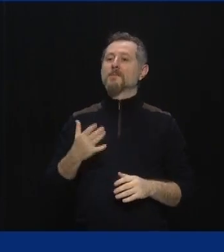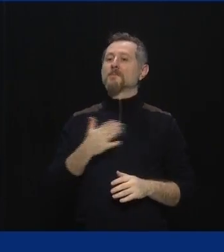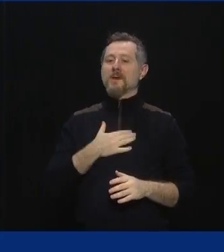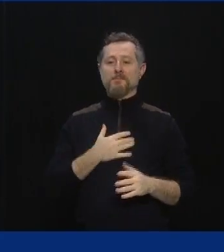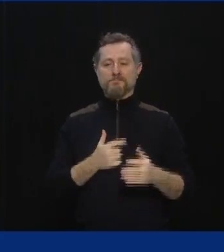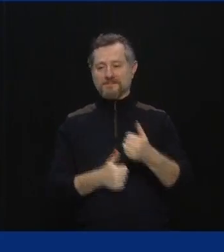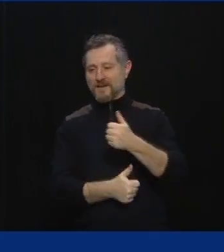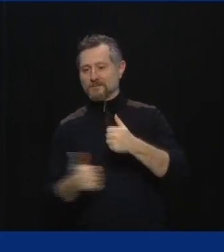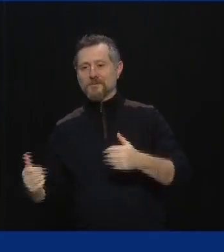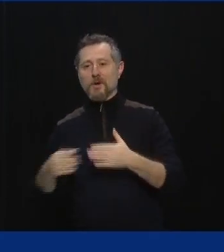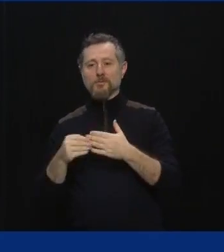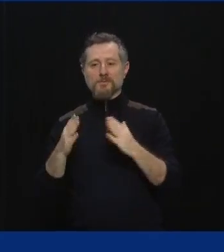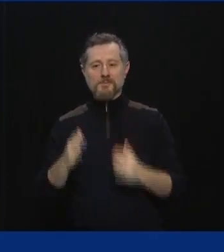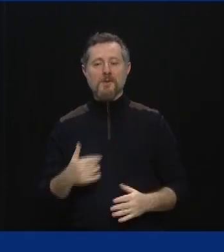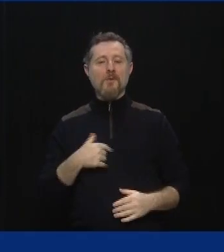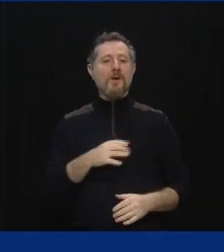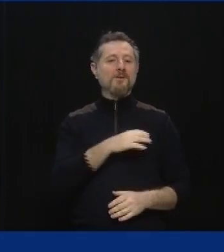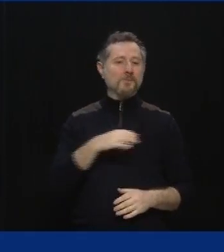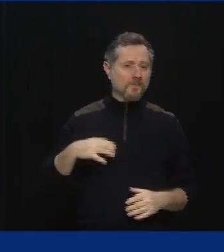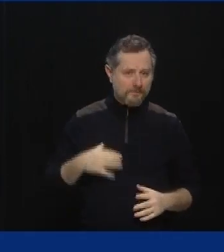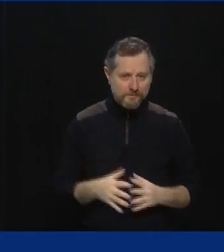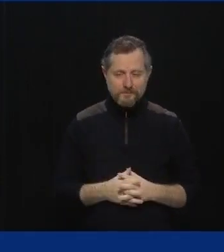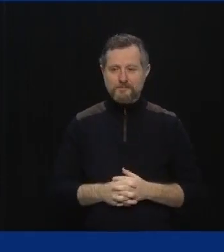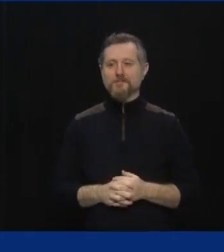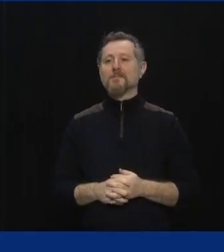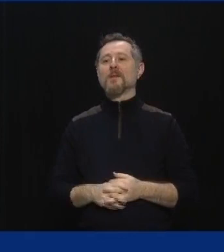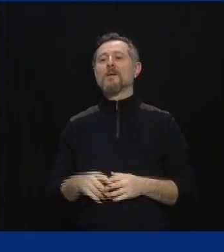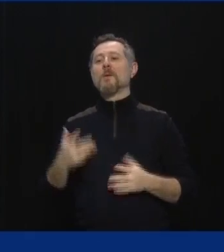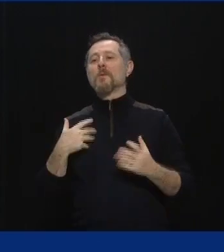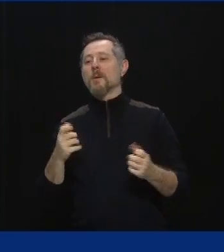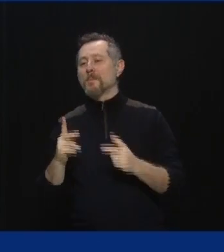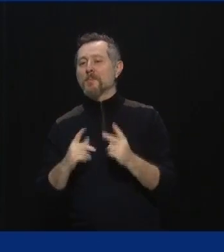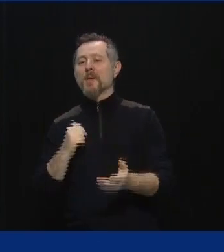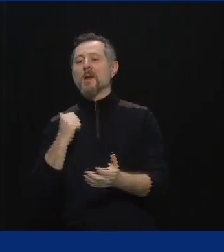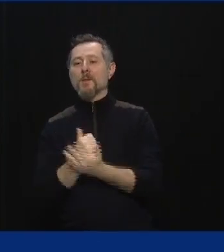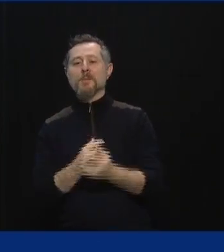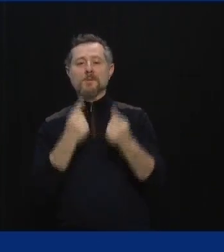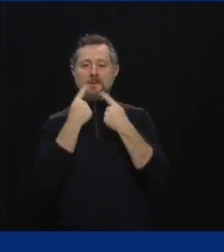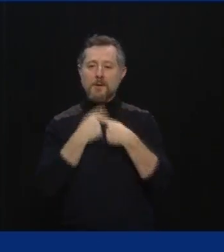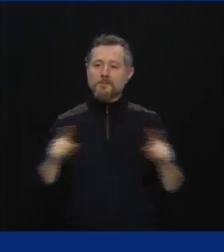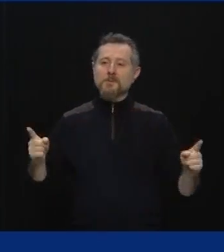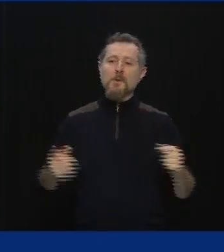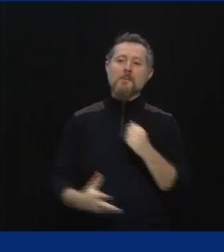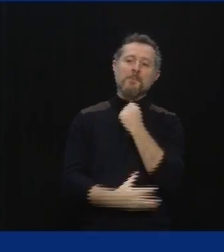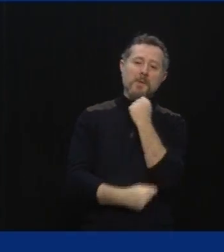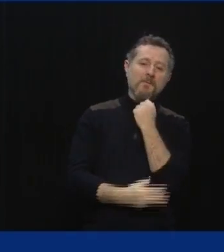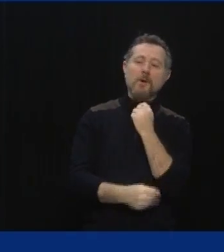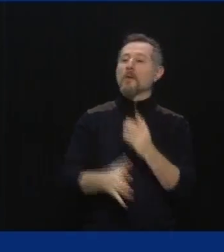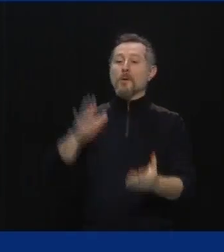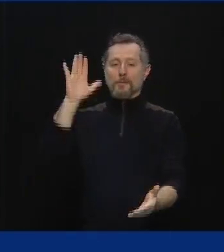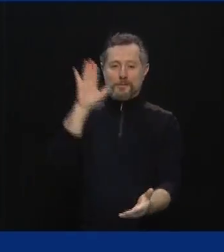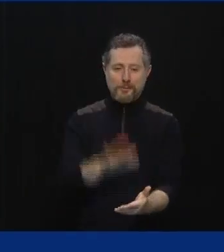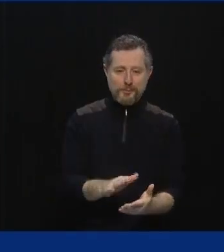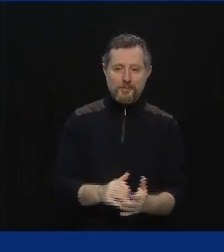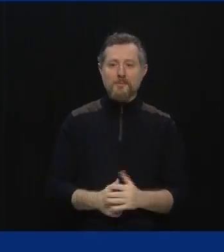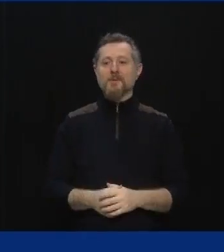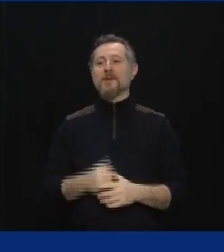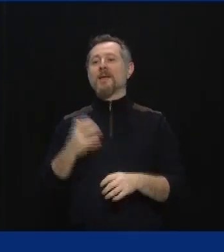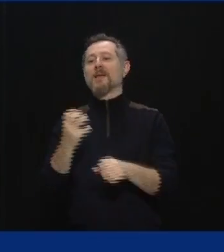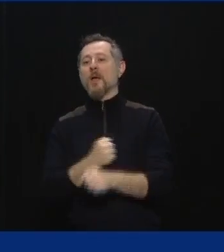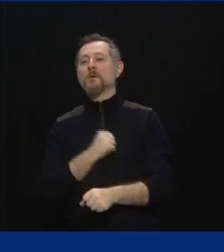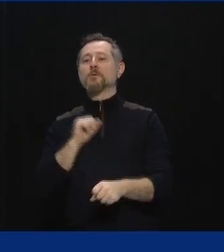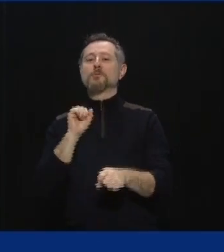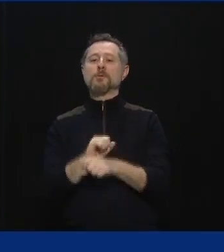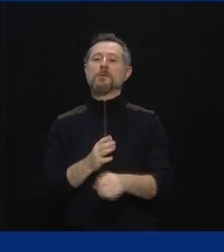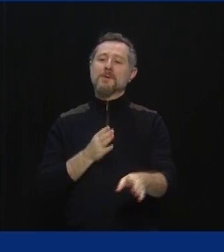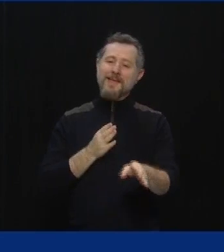New York City Building Trades Council. Bring people up out of poverty into not just jobs, but careers, to bring them